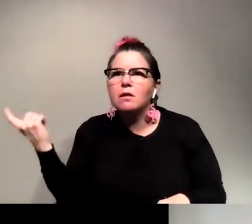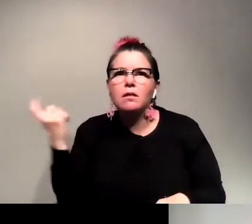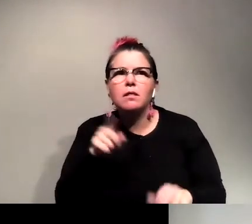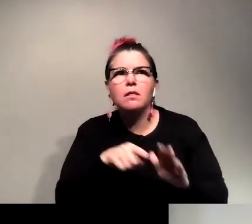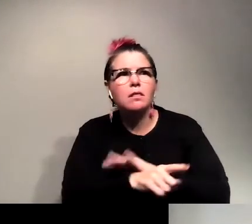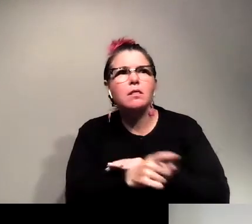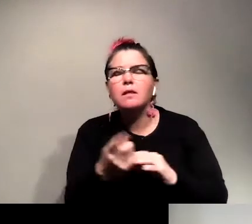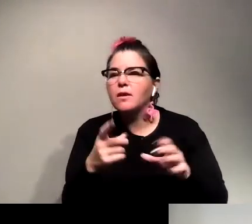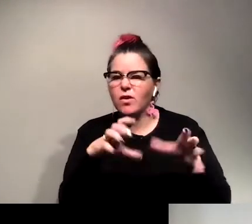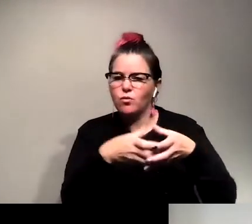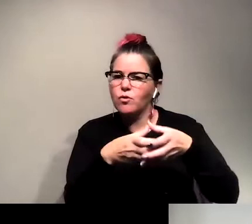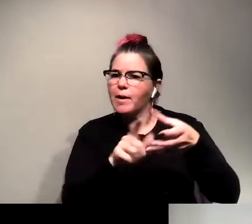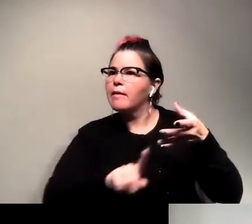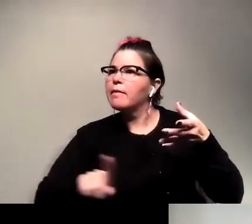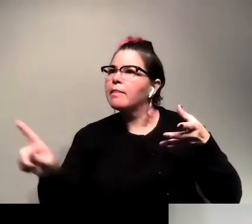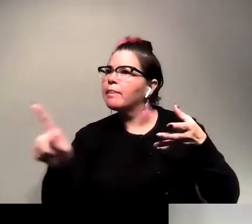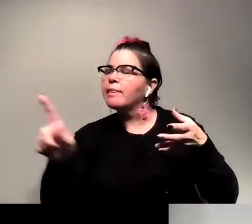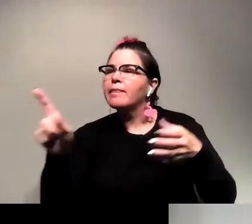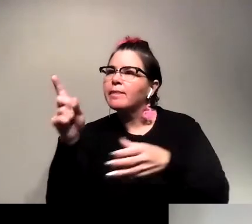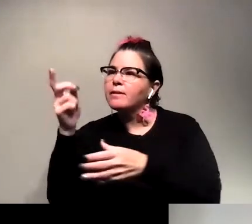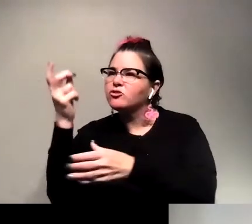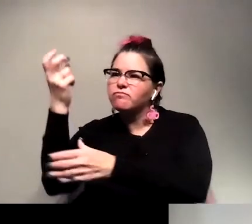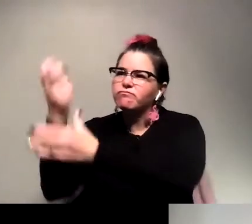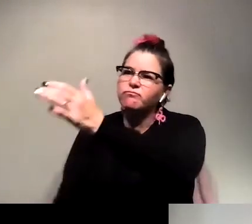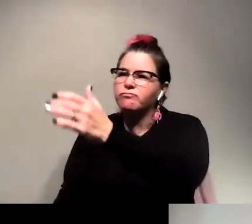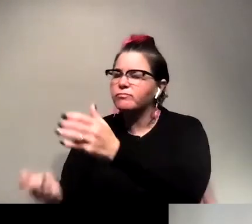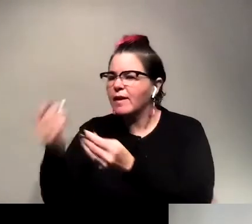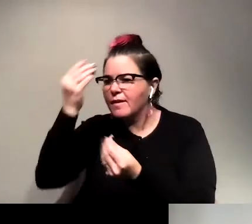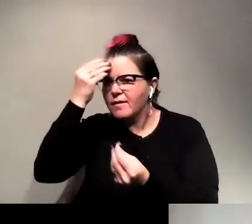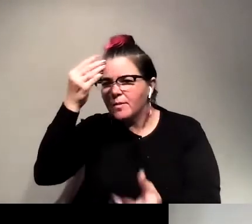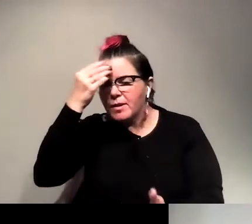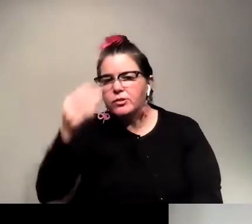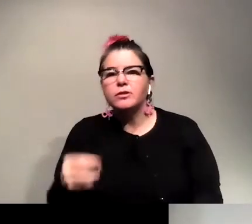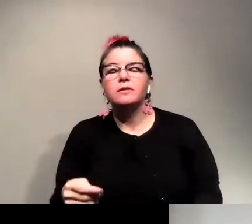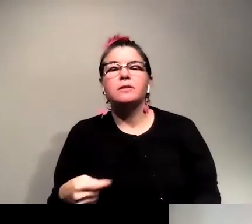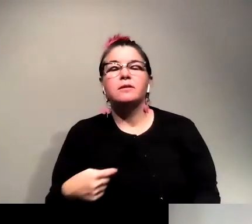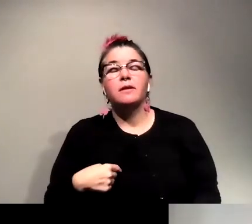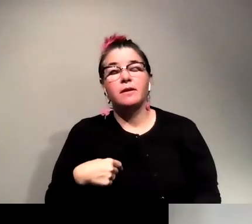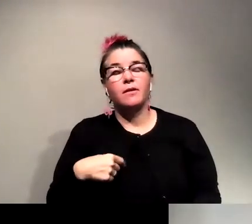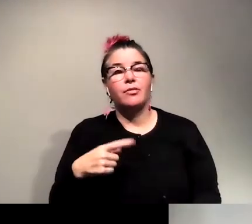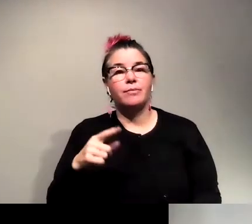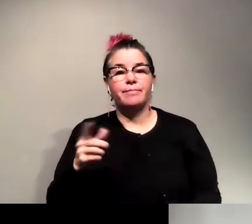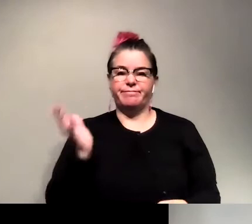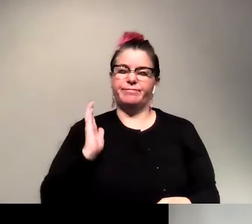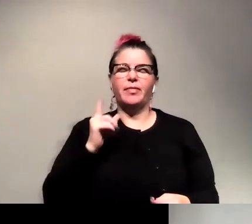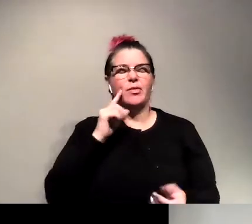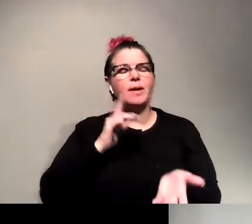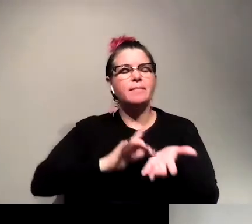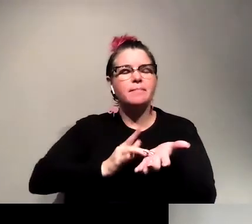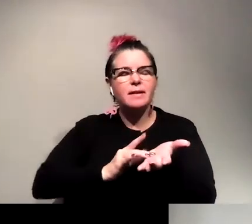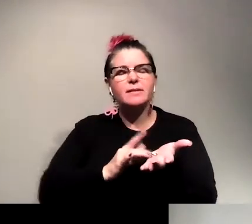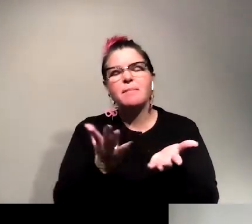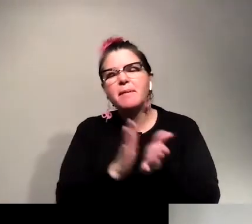our group and just immersing myself in all of this information. And originally I thought I was going to go into, like, medicine, become, like, a nurse,